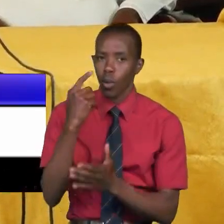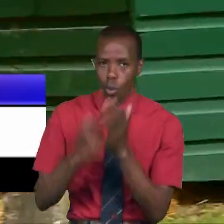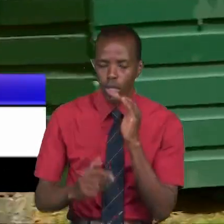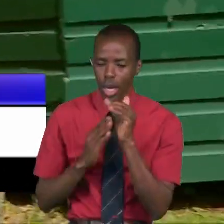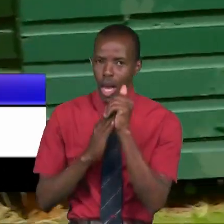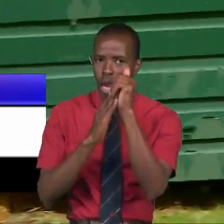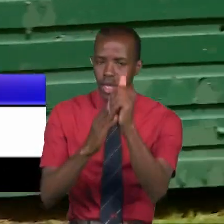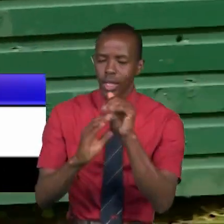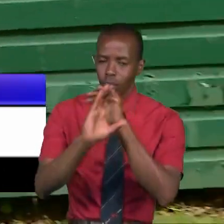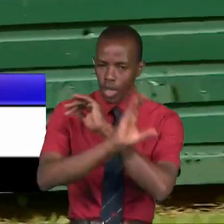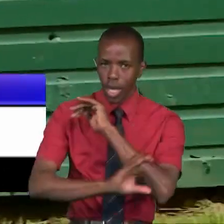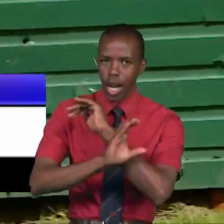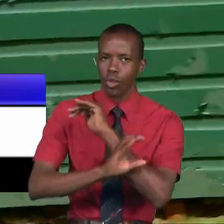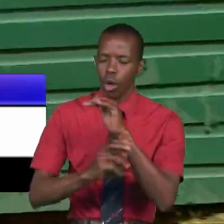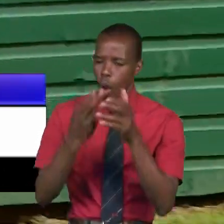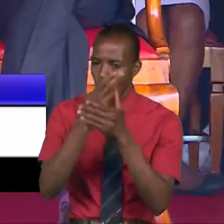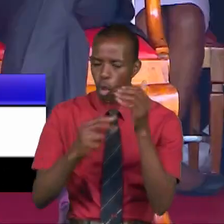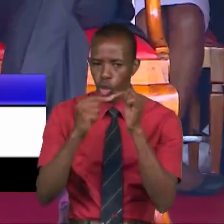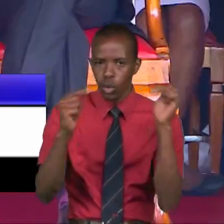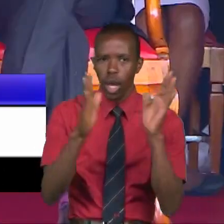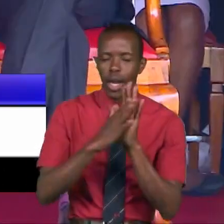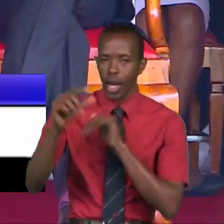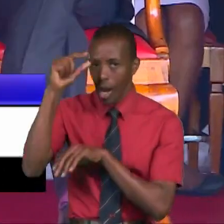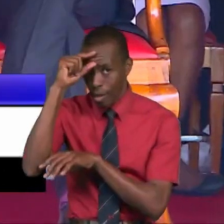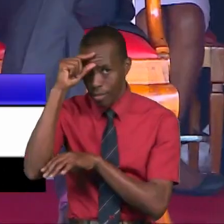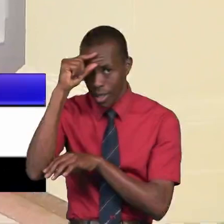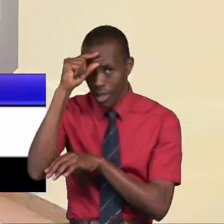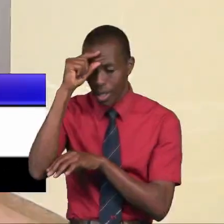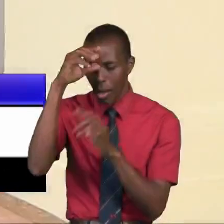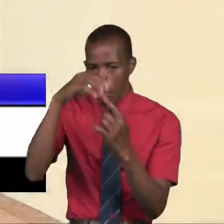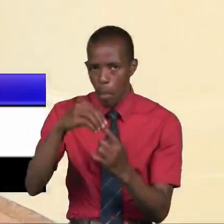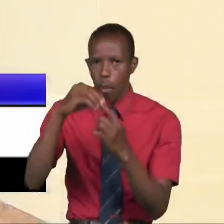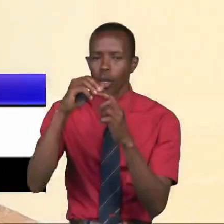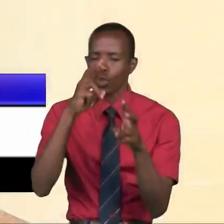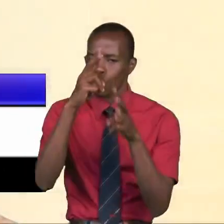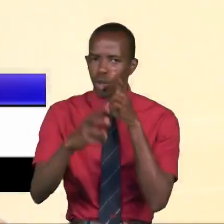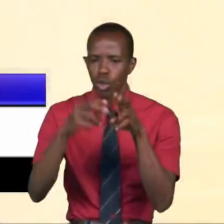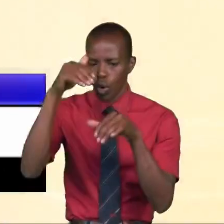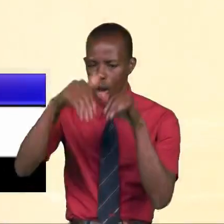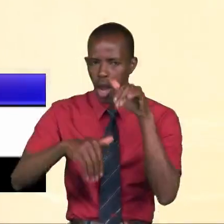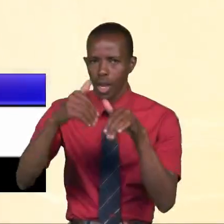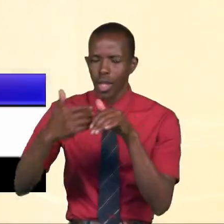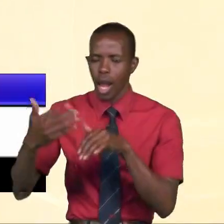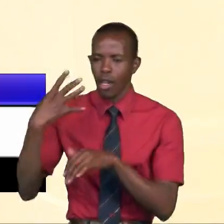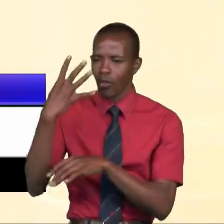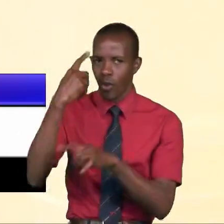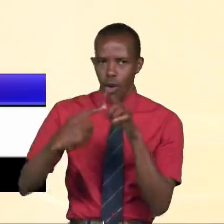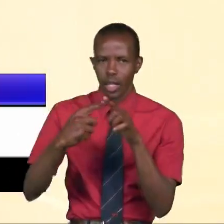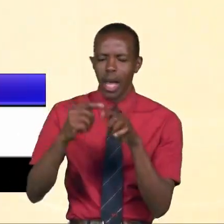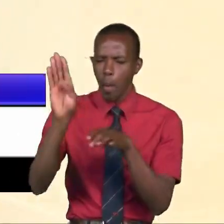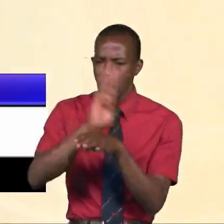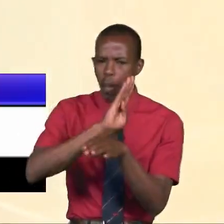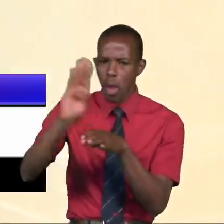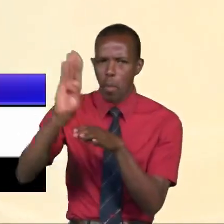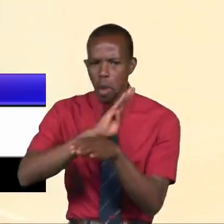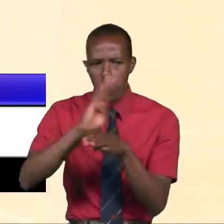the leadership in the country, from both the opposition and the government, have prioritized 2022's elections for the past 4 years and are busy outdoing